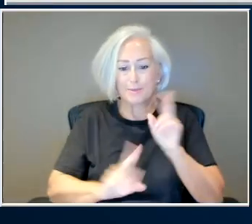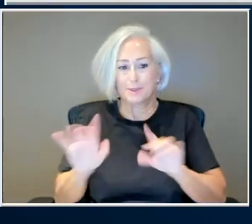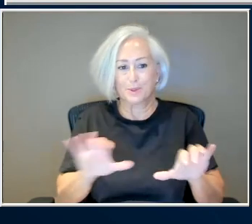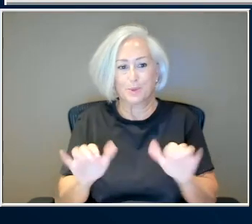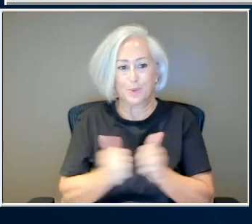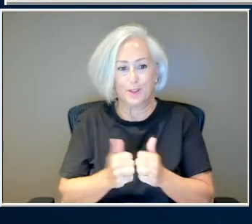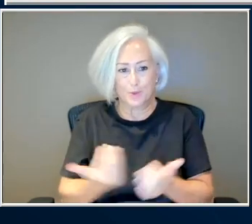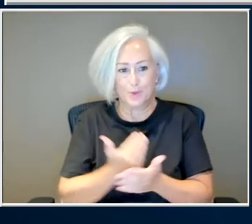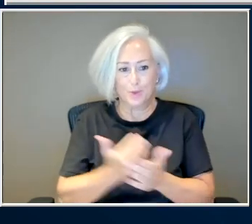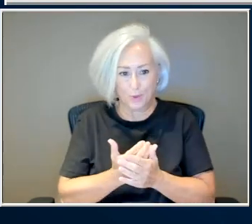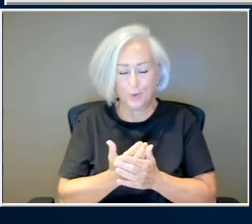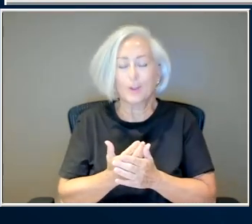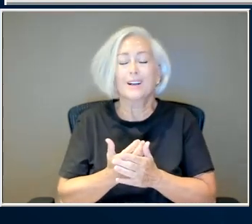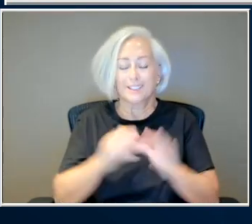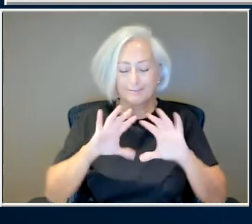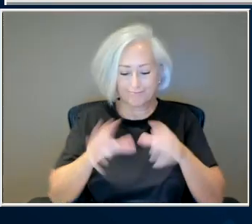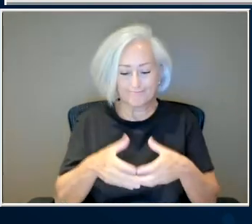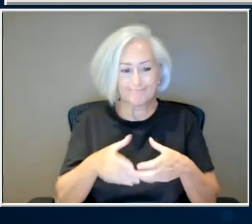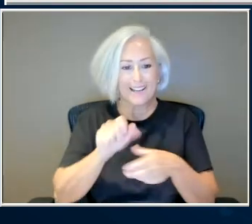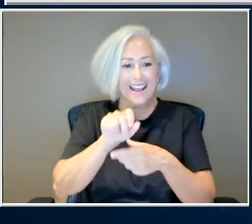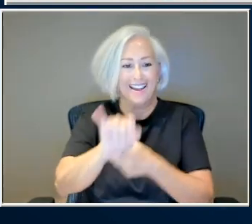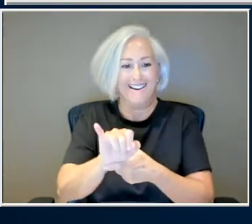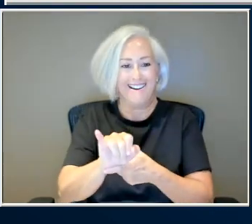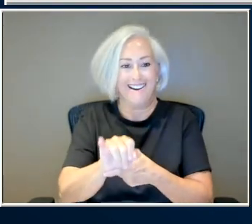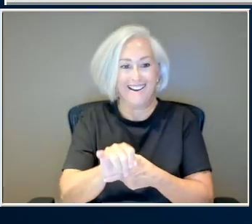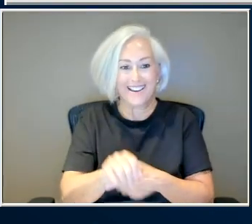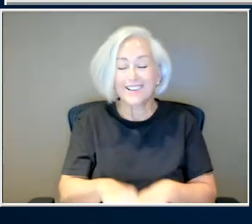want you back. We look forward to having another show,